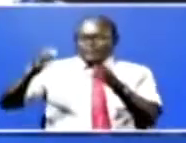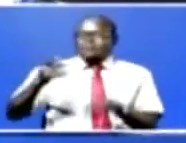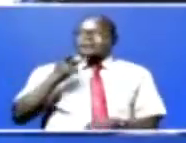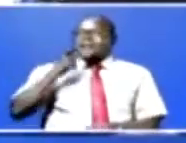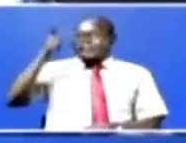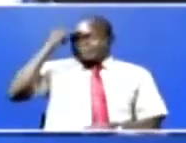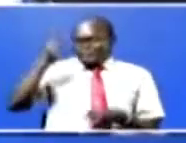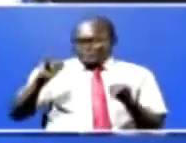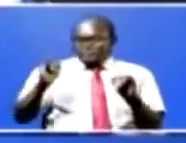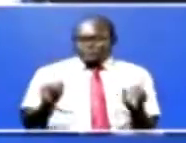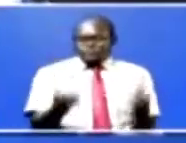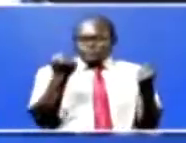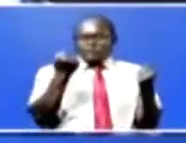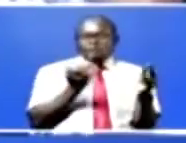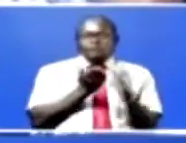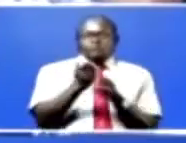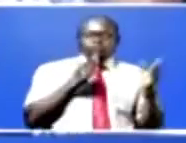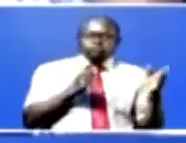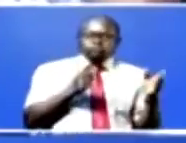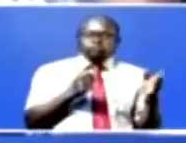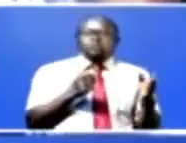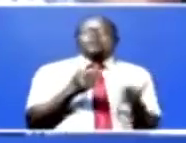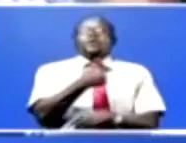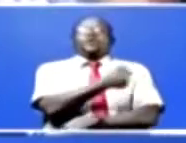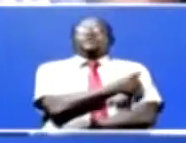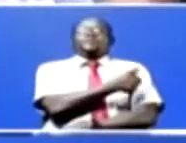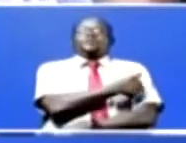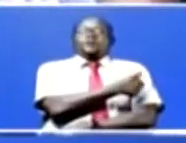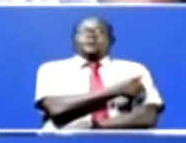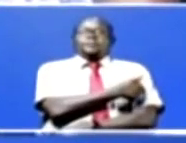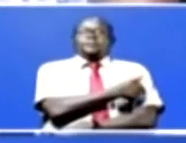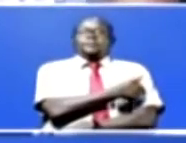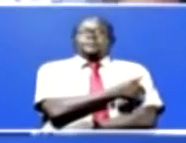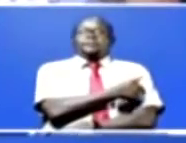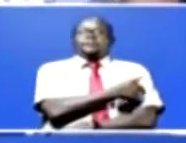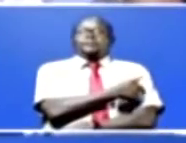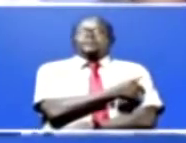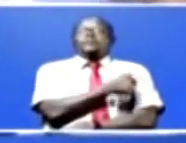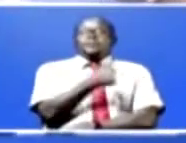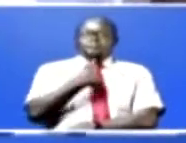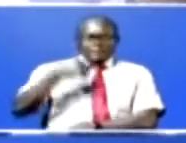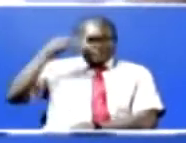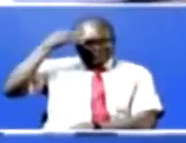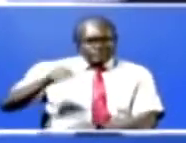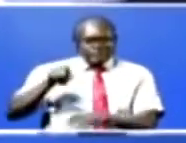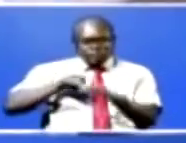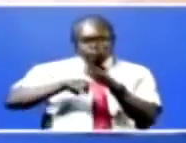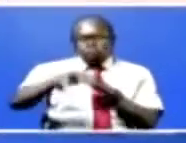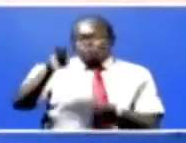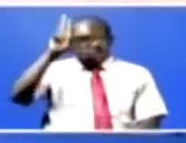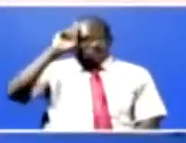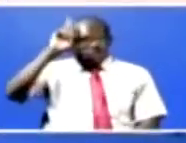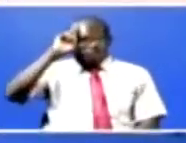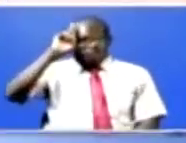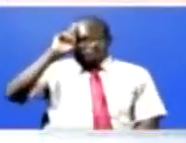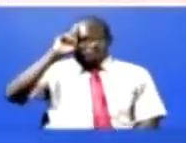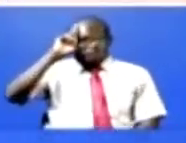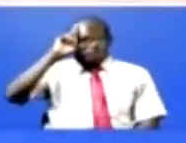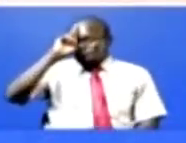parents attempted to rescue her by rushing to the nearby Mama Lucy Hospital. Nikaamua niende kwa askari